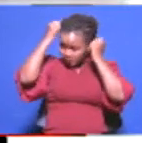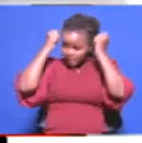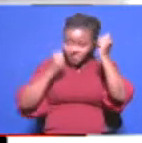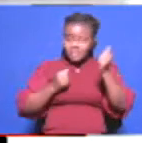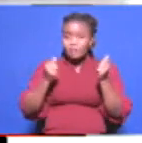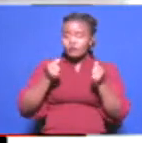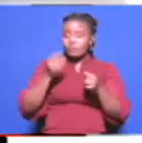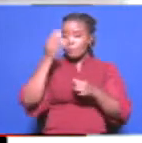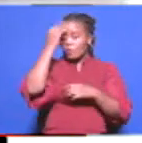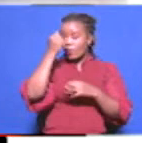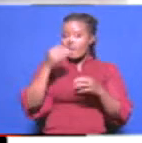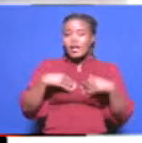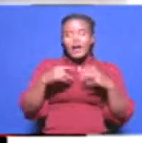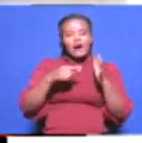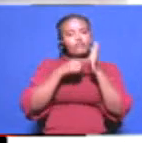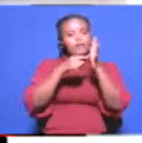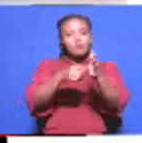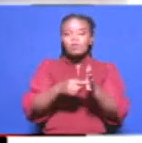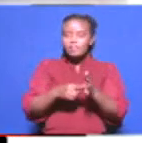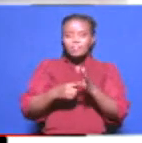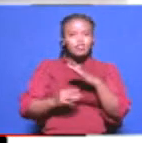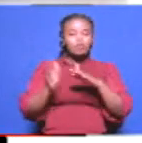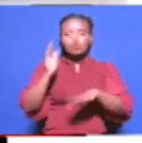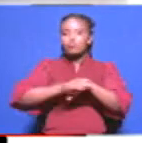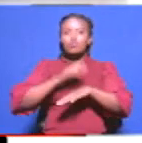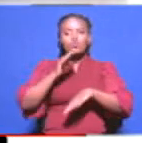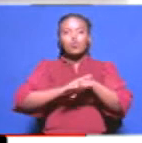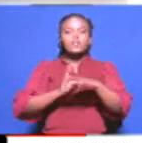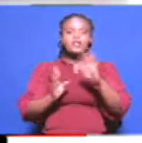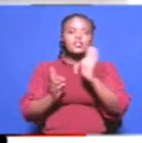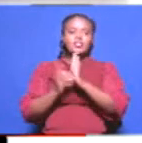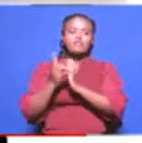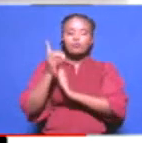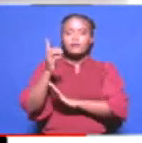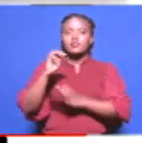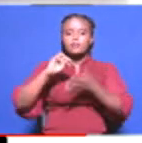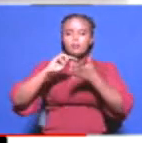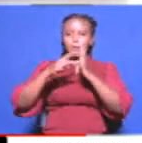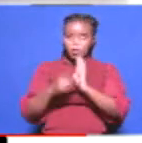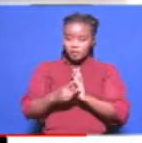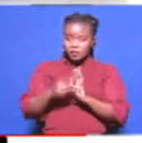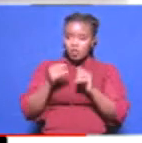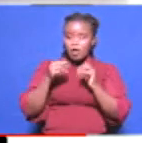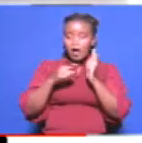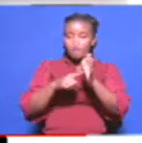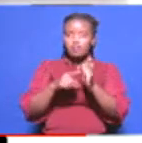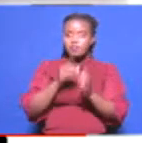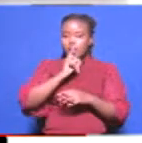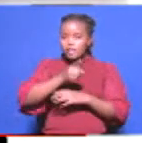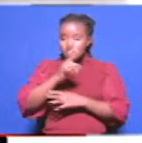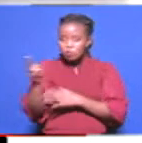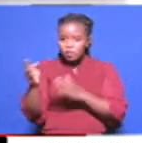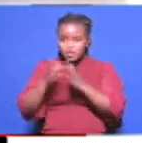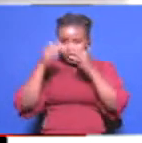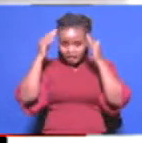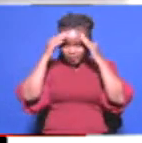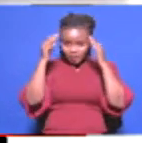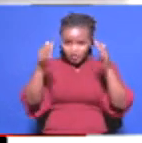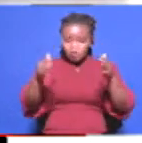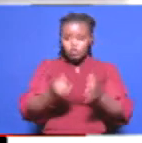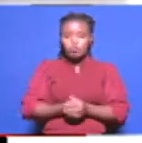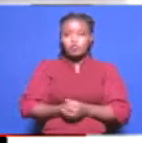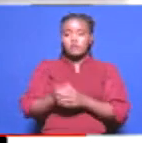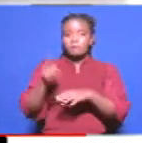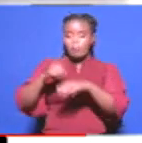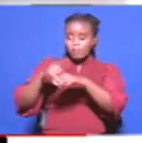has demonstrated unmatched development attributed to hard work, discipline, and dedication. Speaking during the